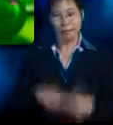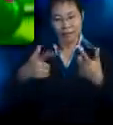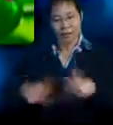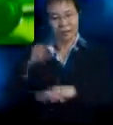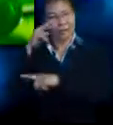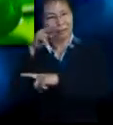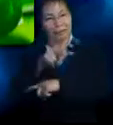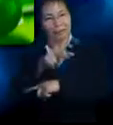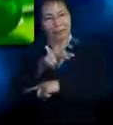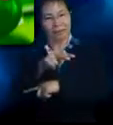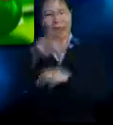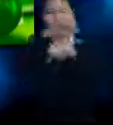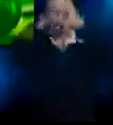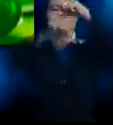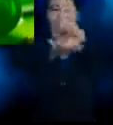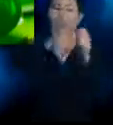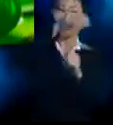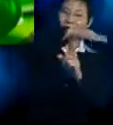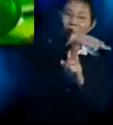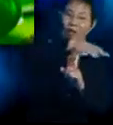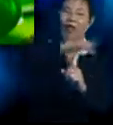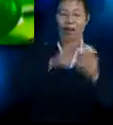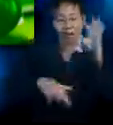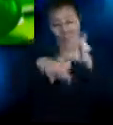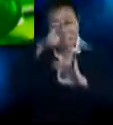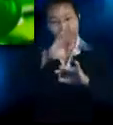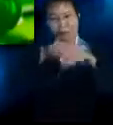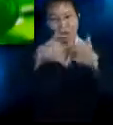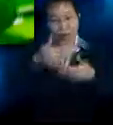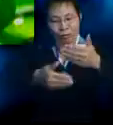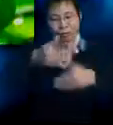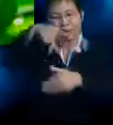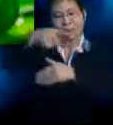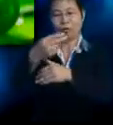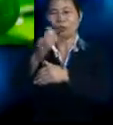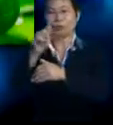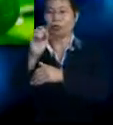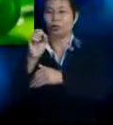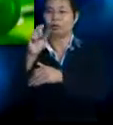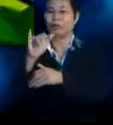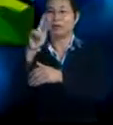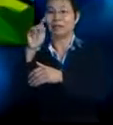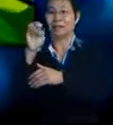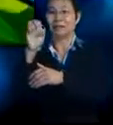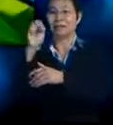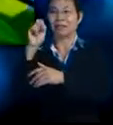Let's take a look at the structure of a leaf and find out about the process of photosynthesis.